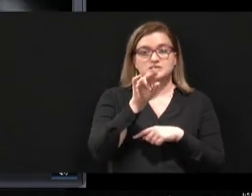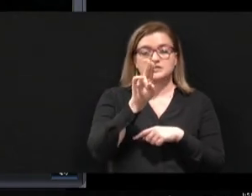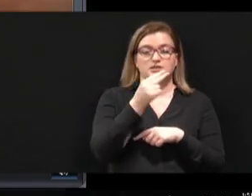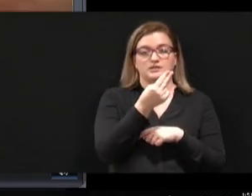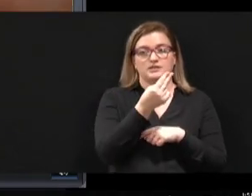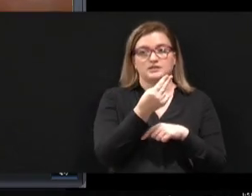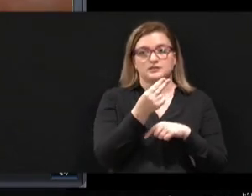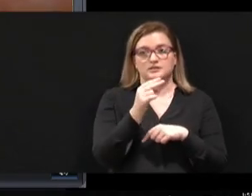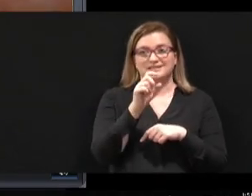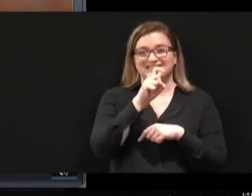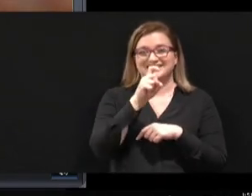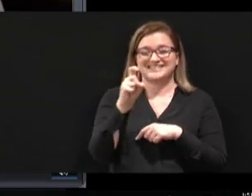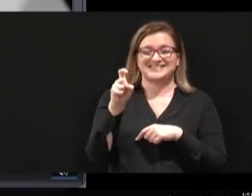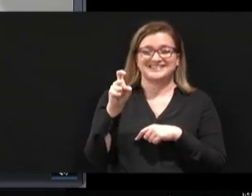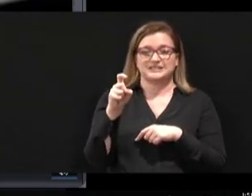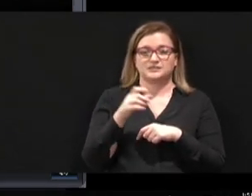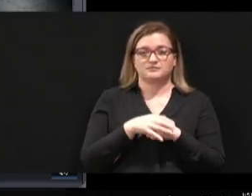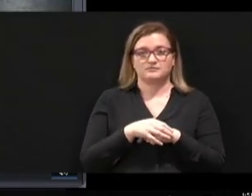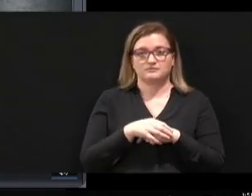X.